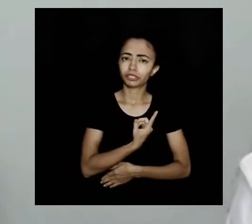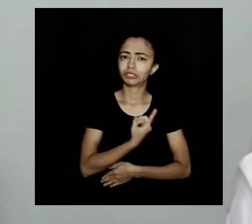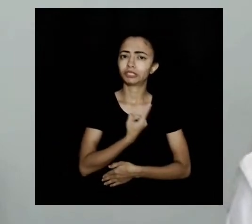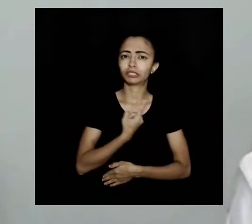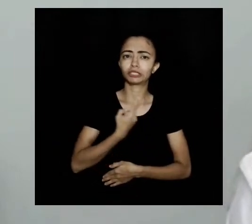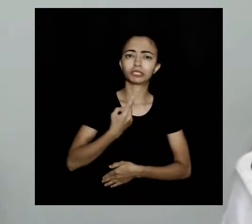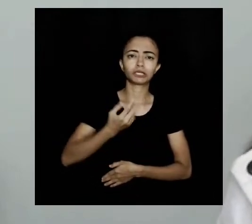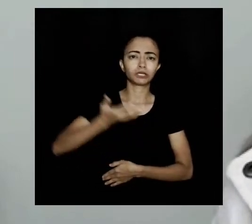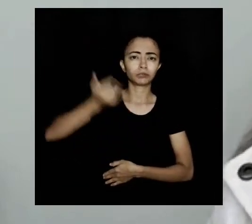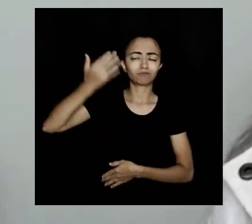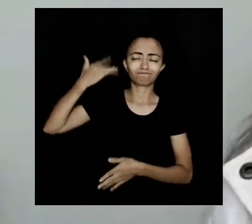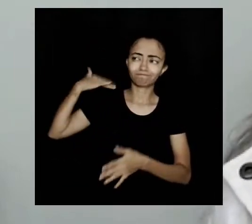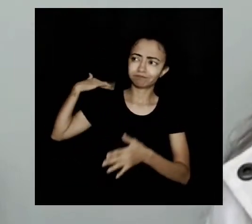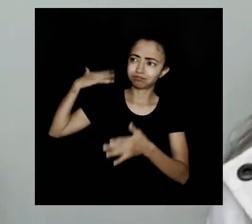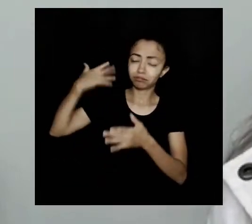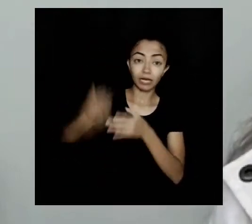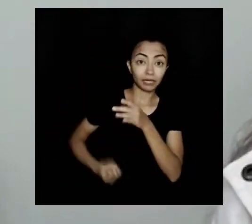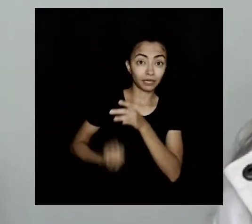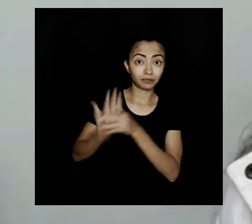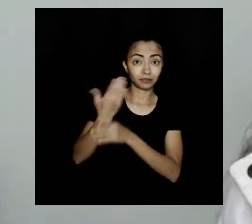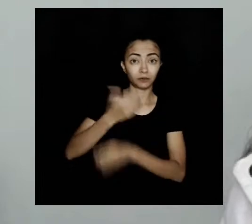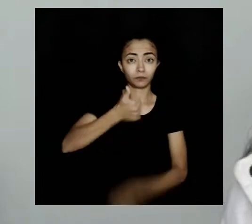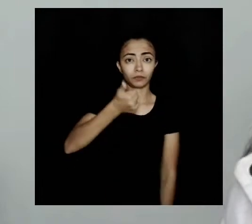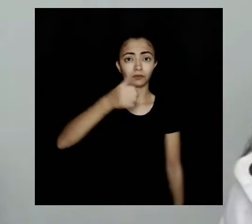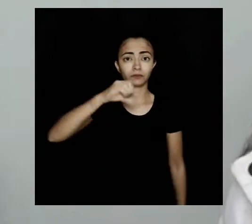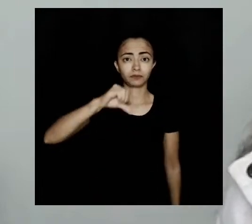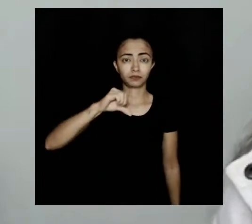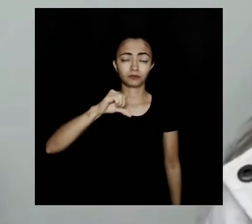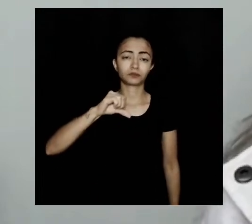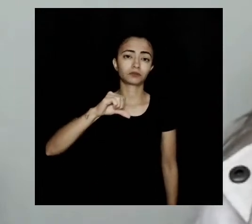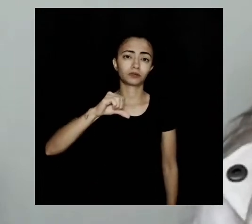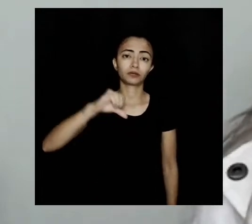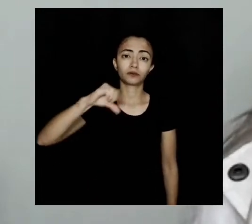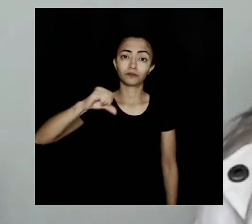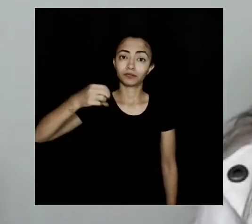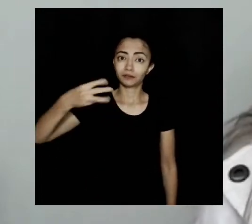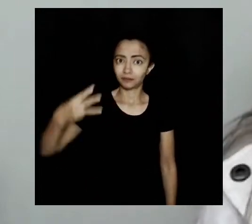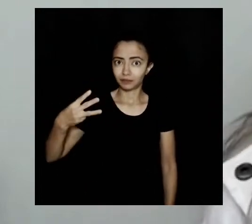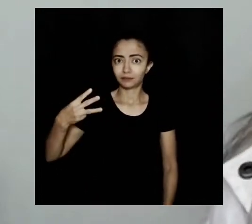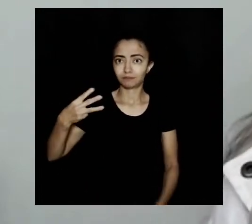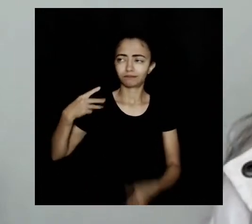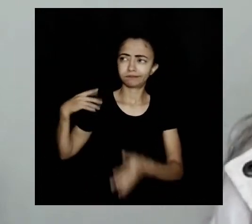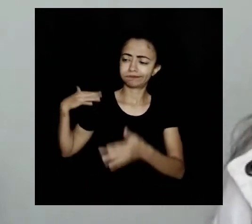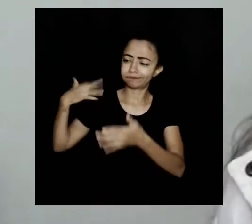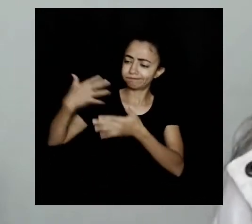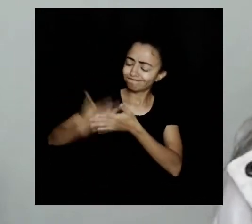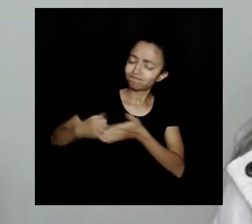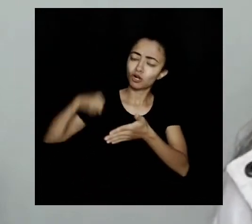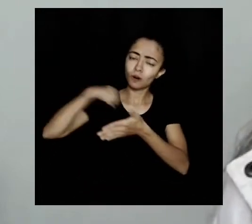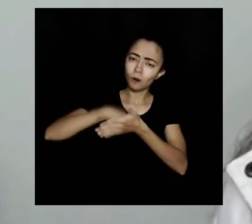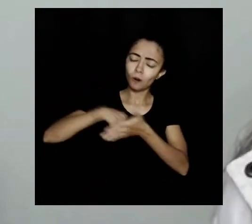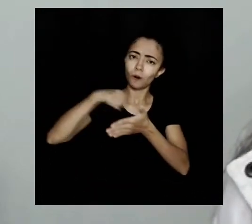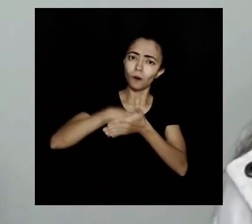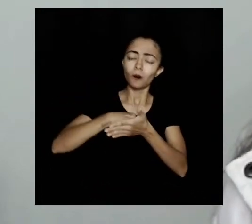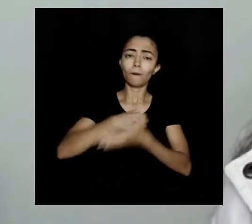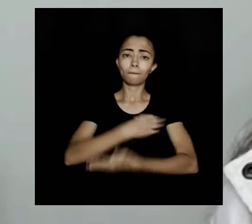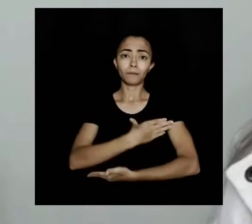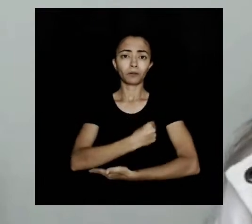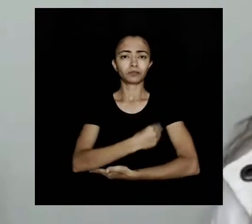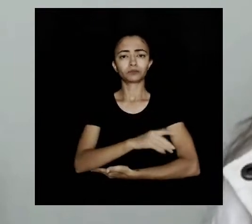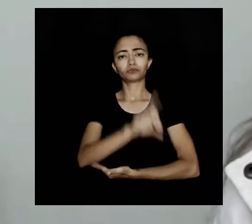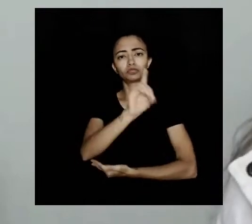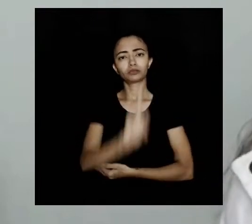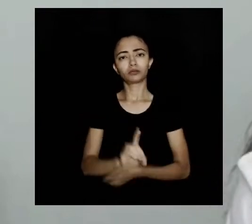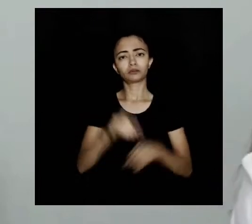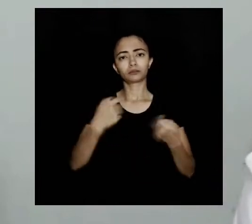that we've been really encompassing since the beginning in 1993. And